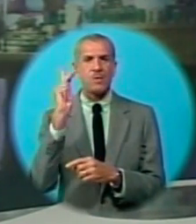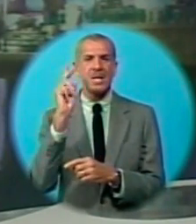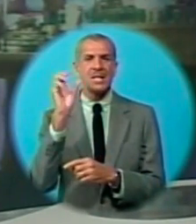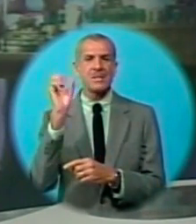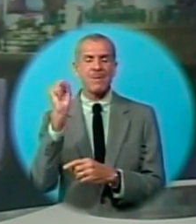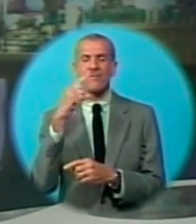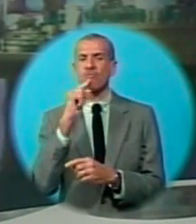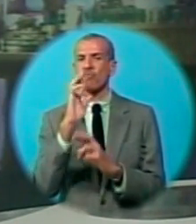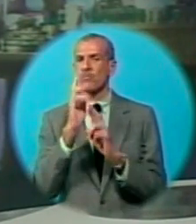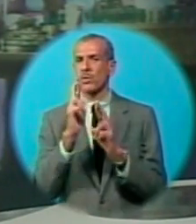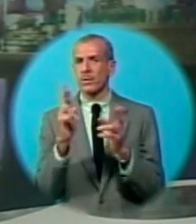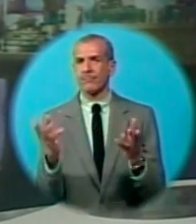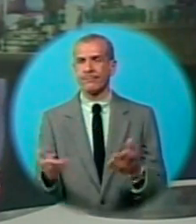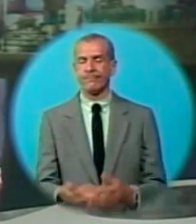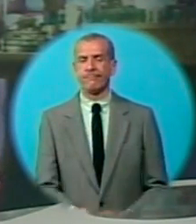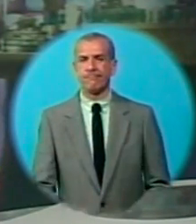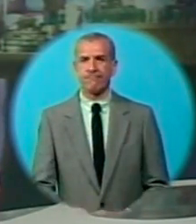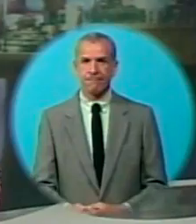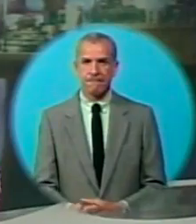exclusive report.